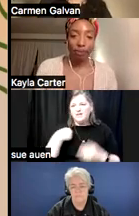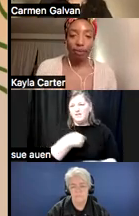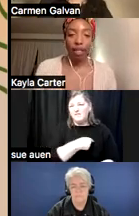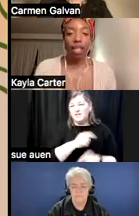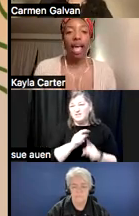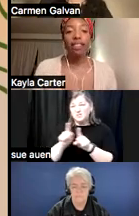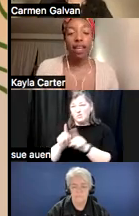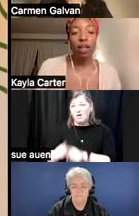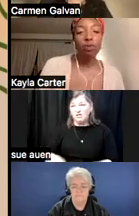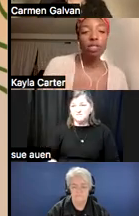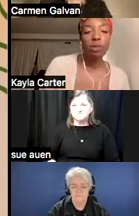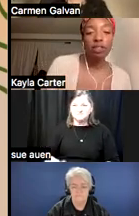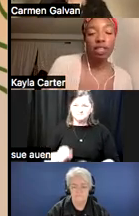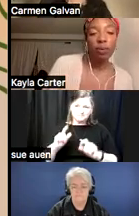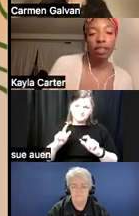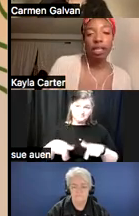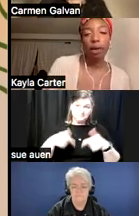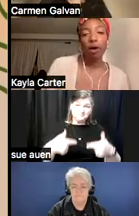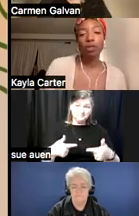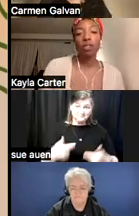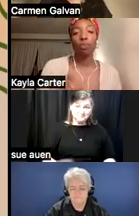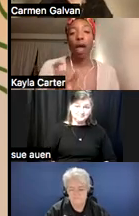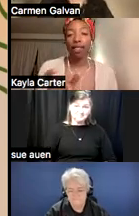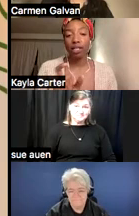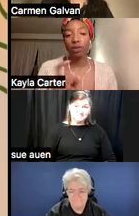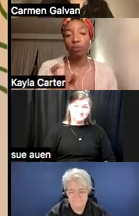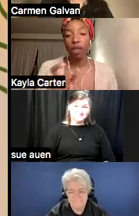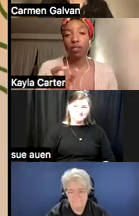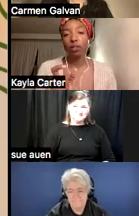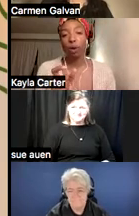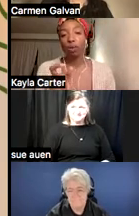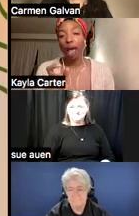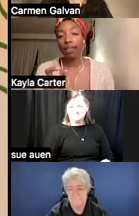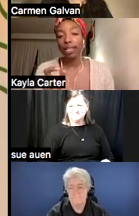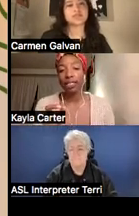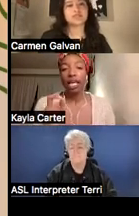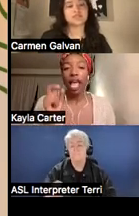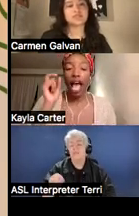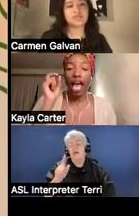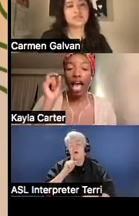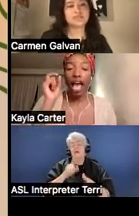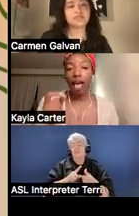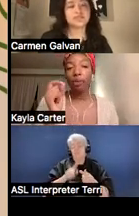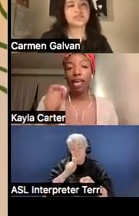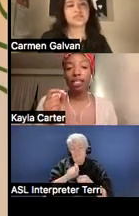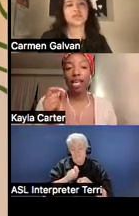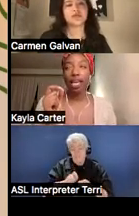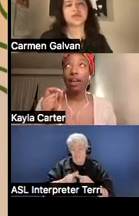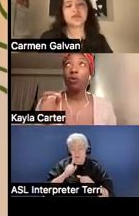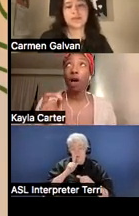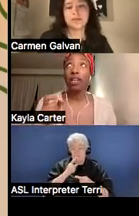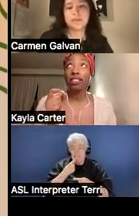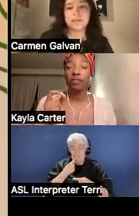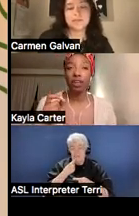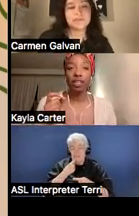well. And then specifically when I think about the practice, my use of the word practice, I use that because I